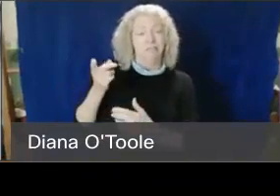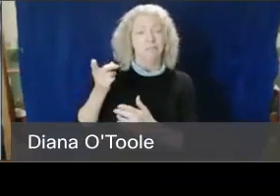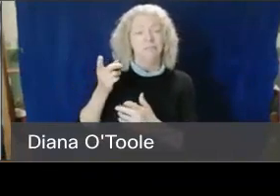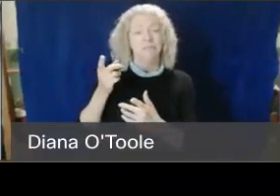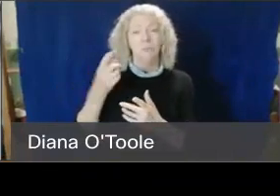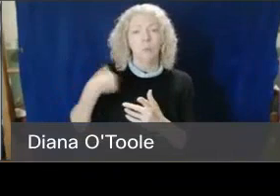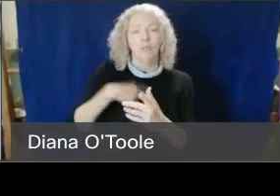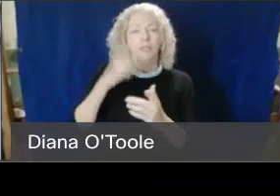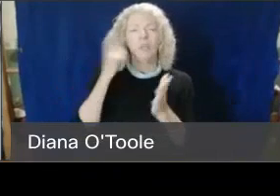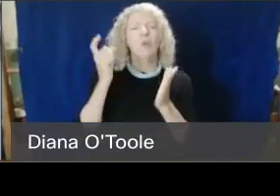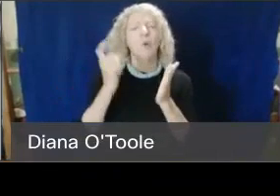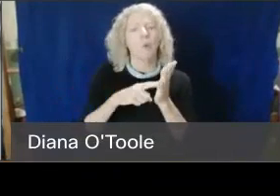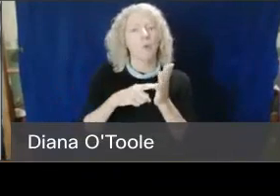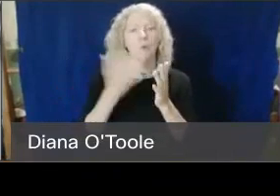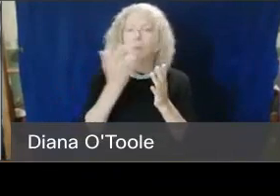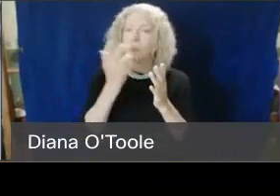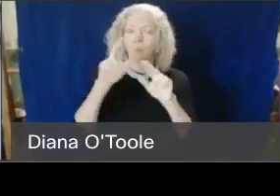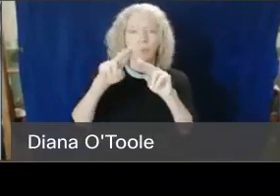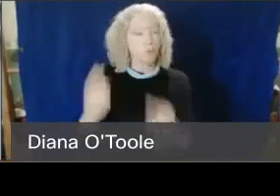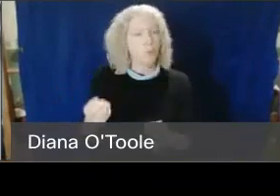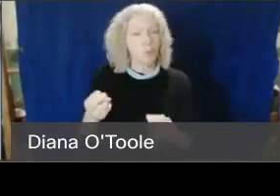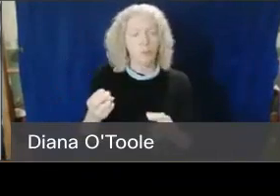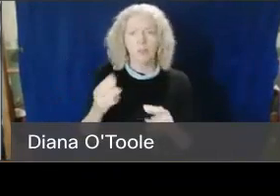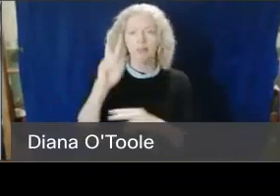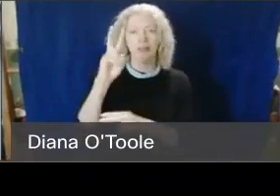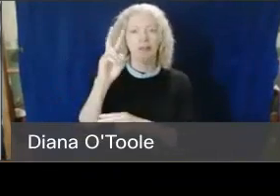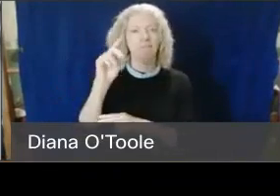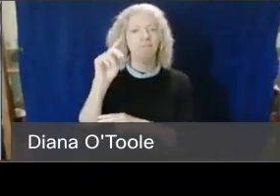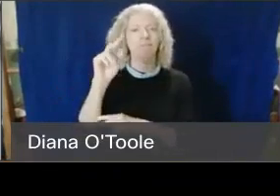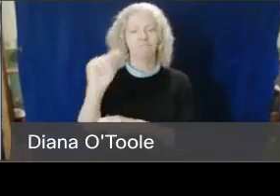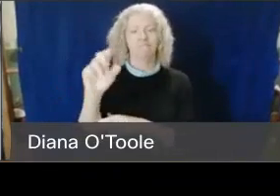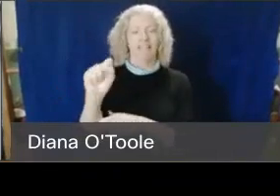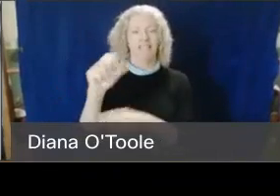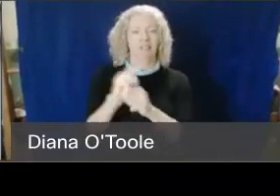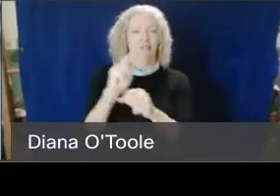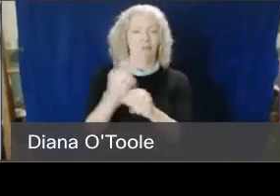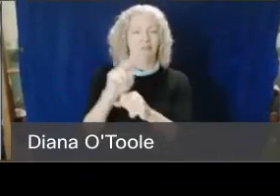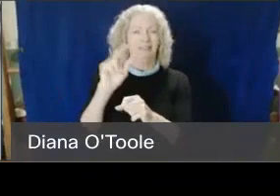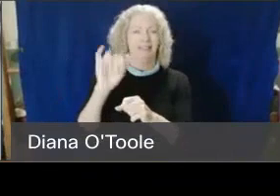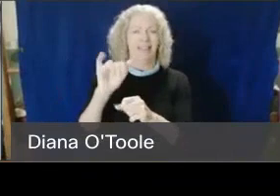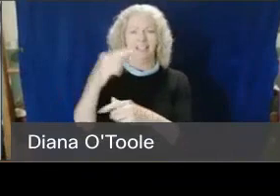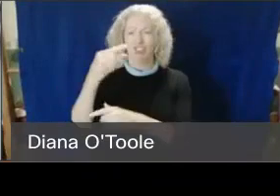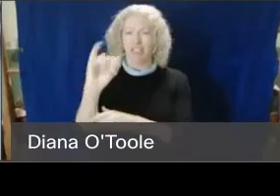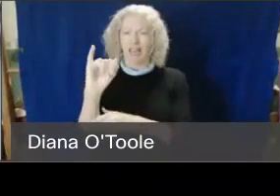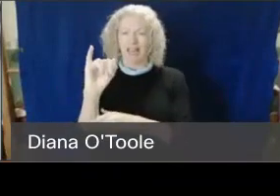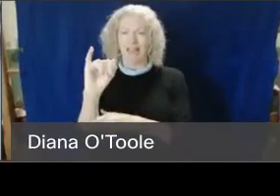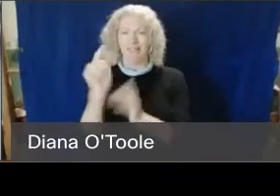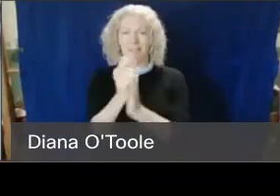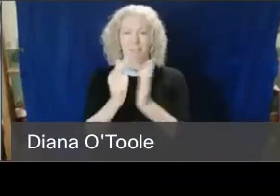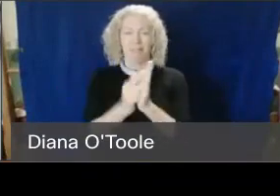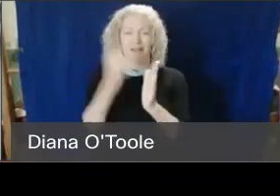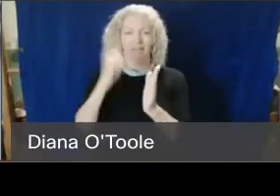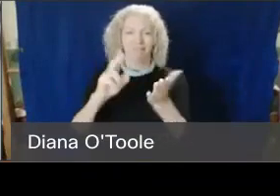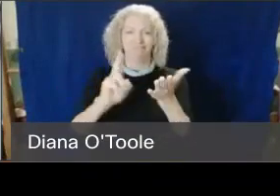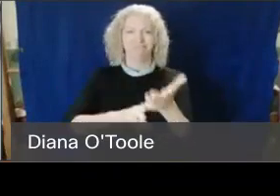dramatic drop in veterans using their GI Bill benefits to attend. And I think one of their challenges is that they have a certain